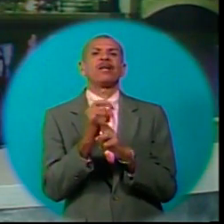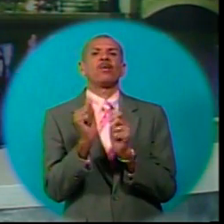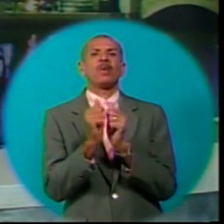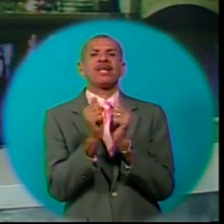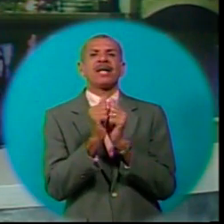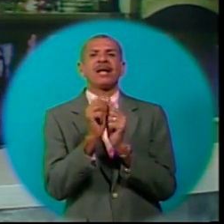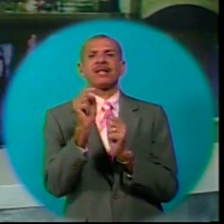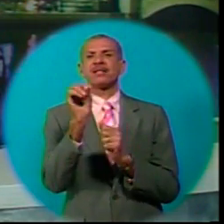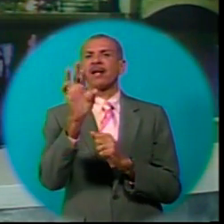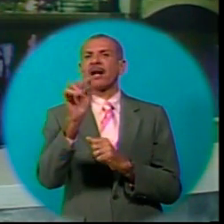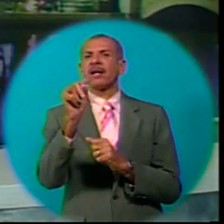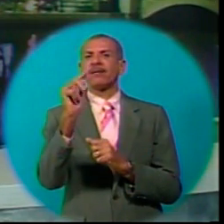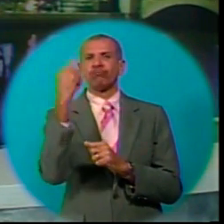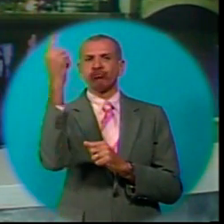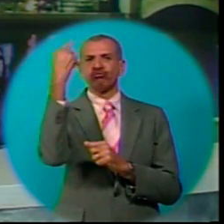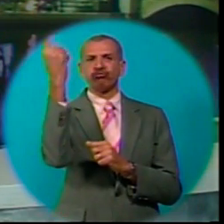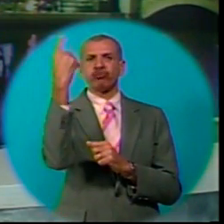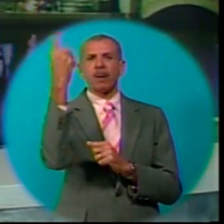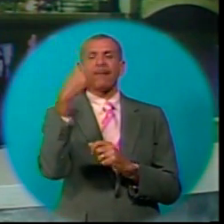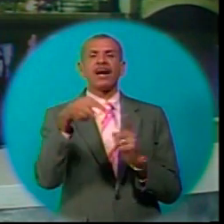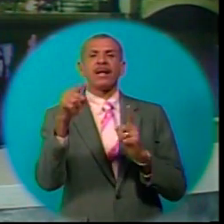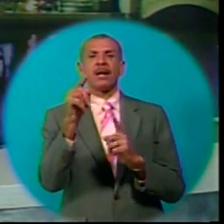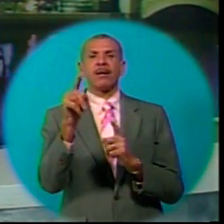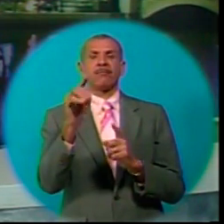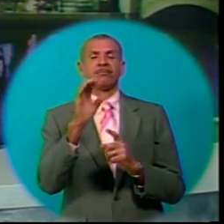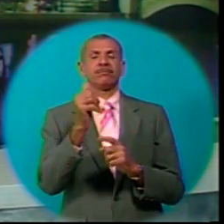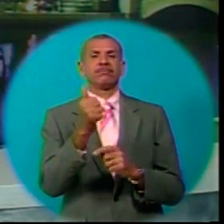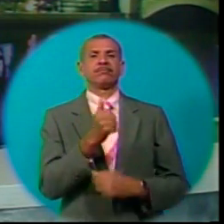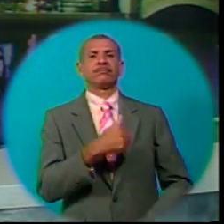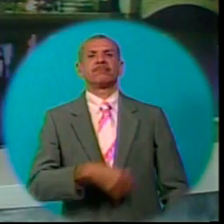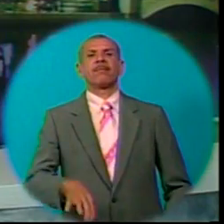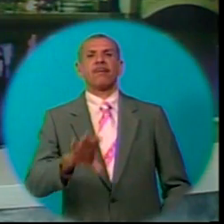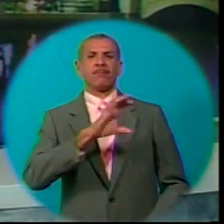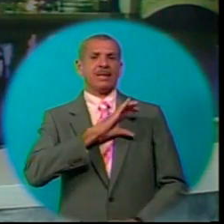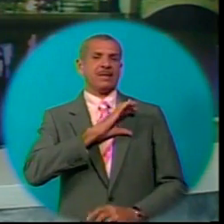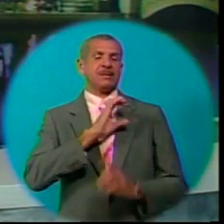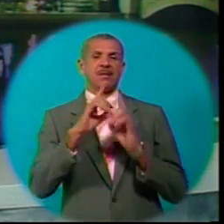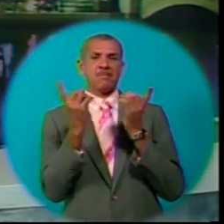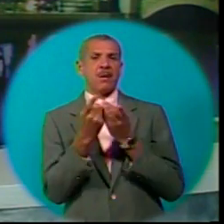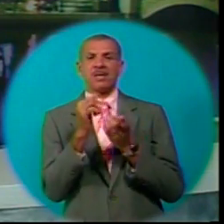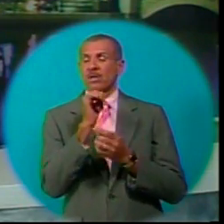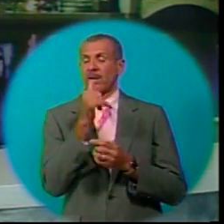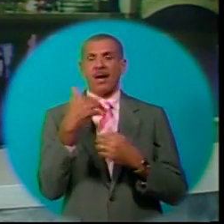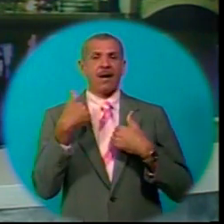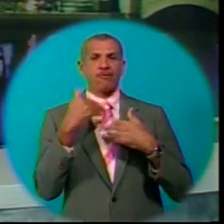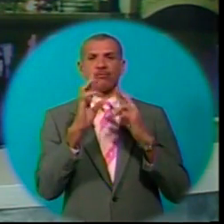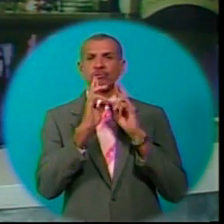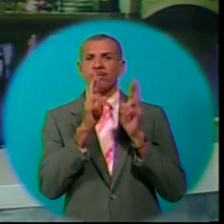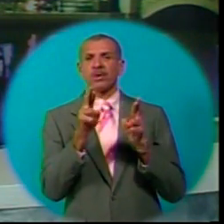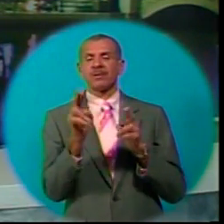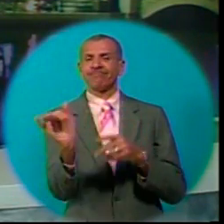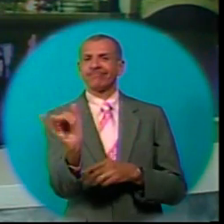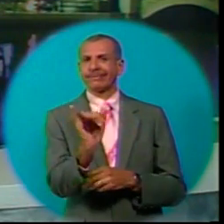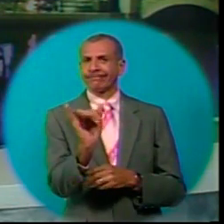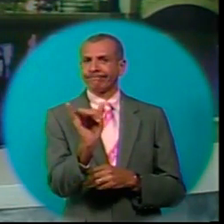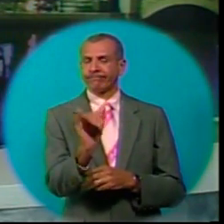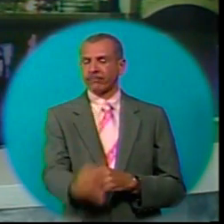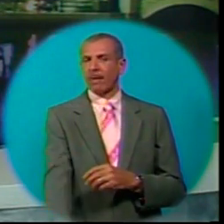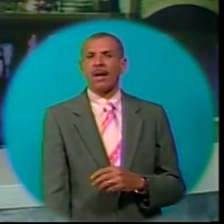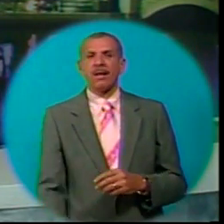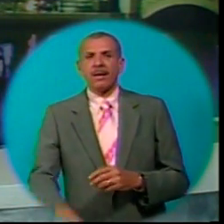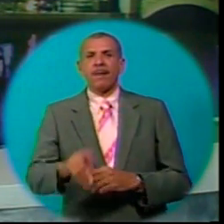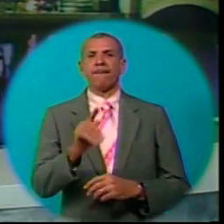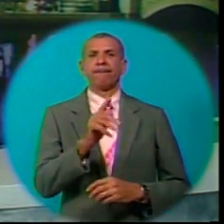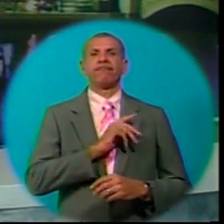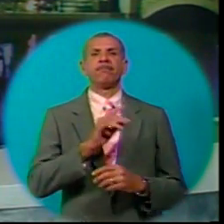siren. However, the Royal Barbados Police Force says it does not have any reports or information of such. Police Public